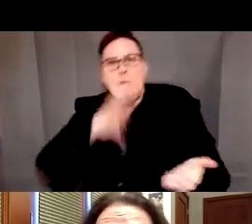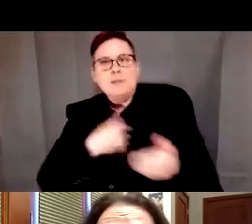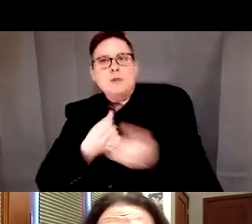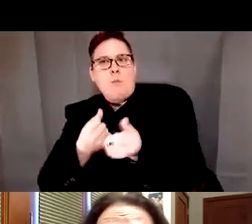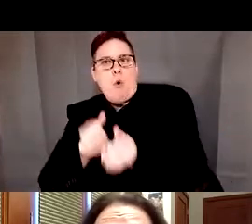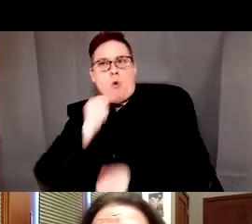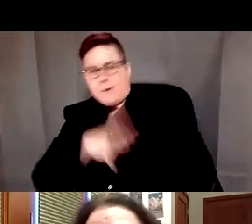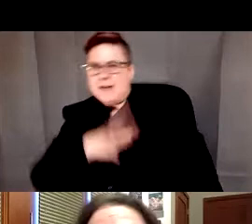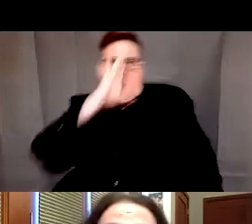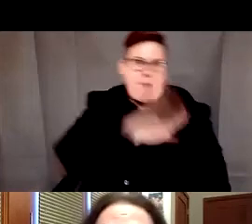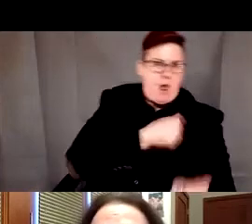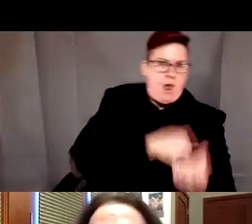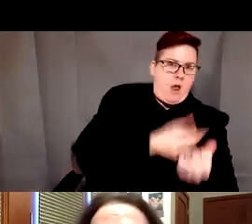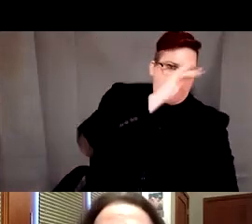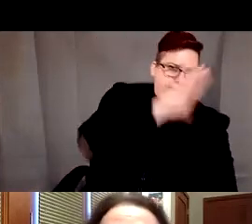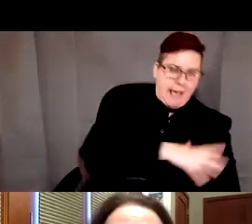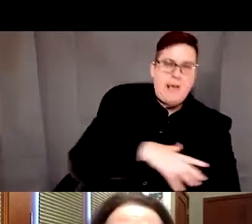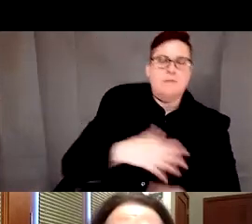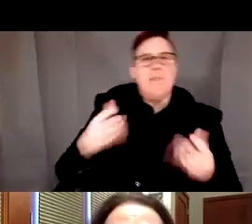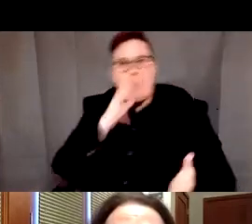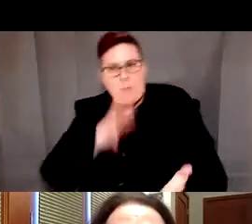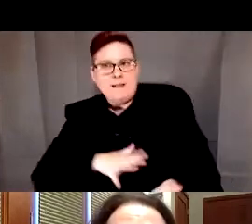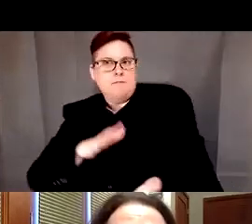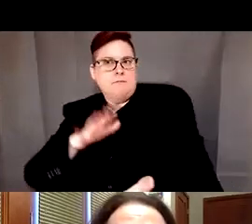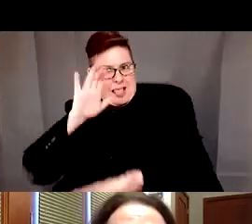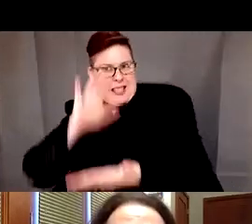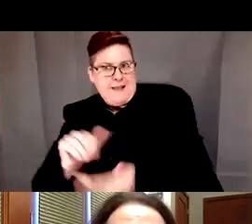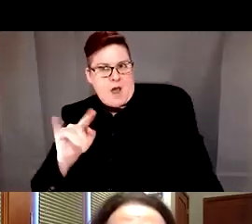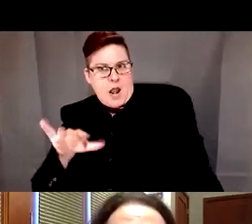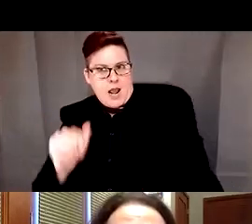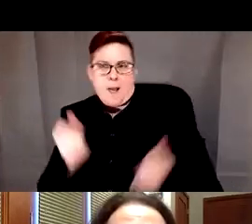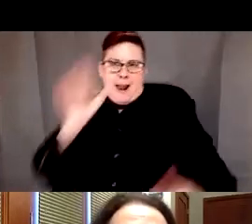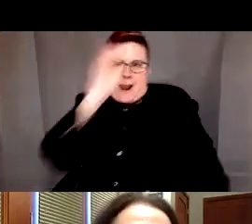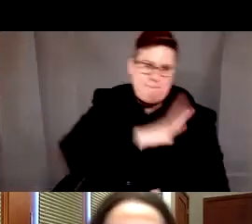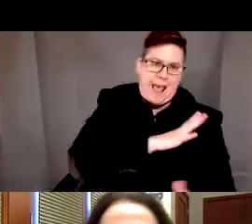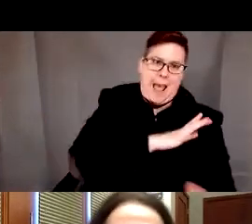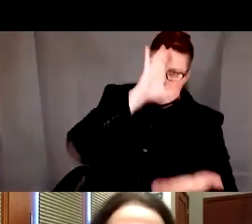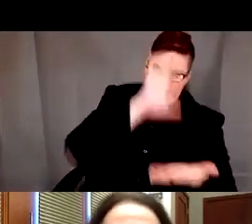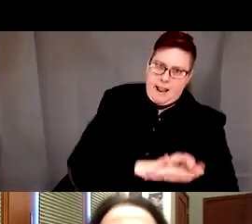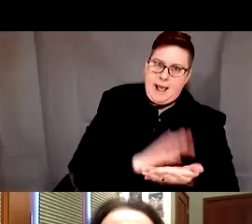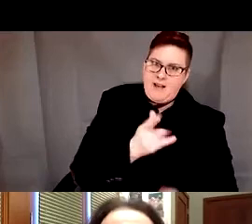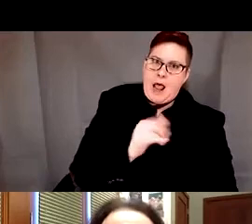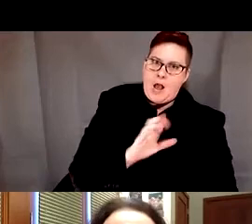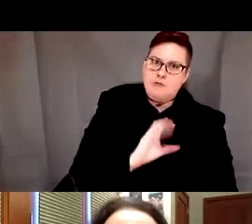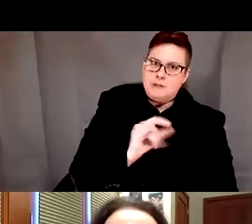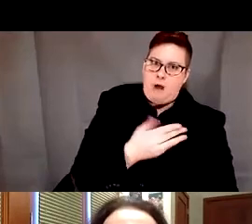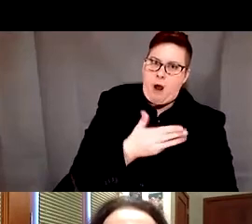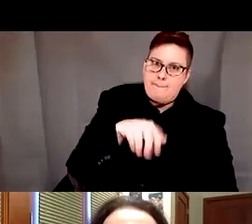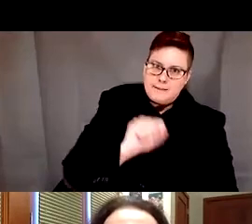in terms of women believing Anita and men believing Clarence Thomas.